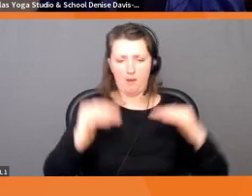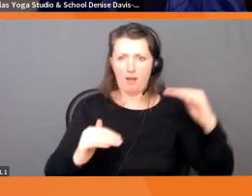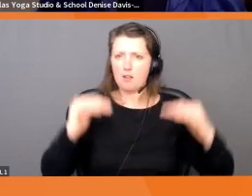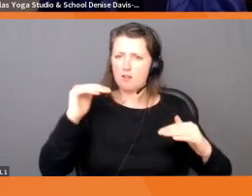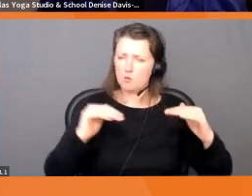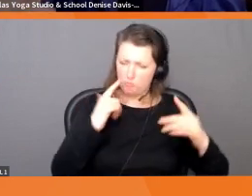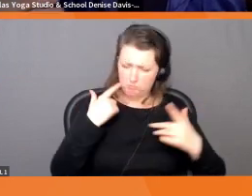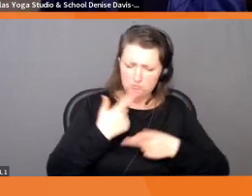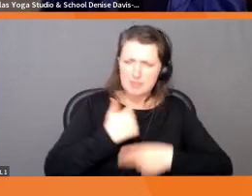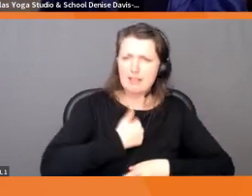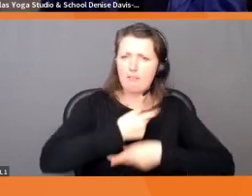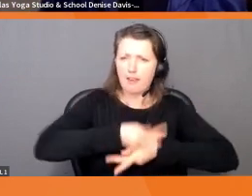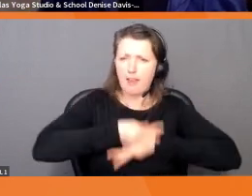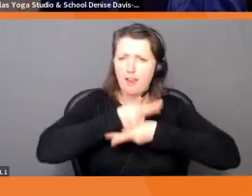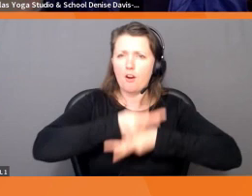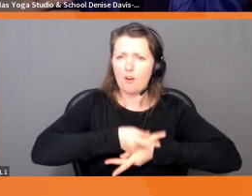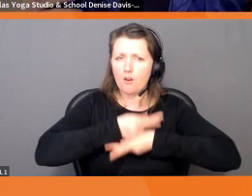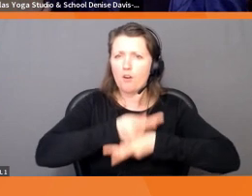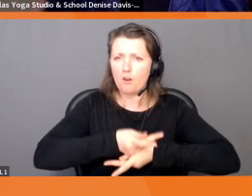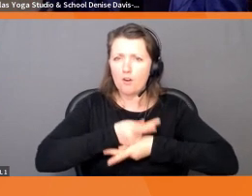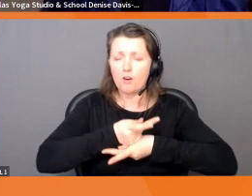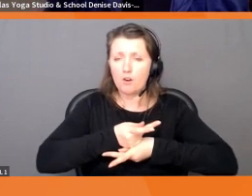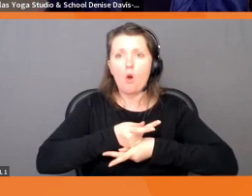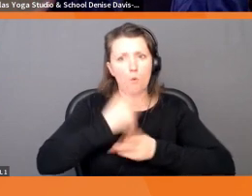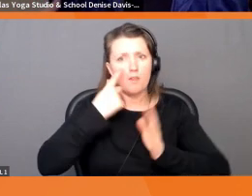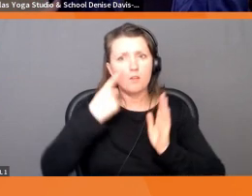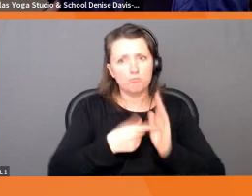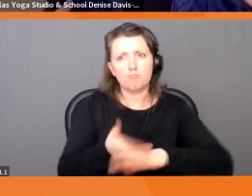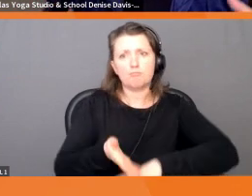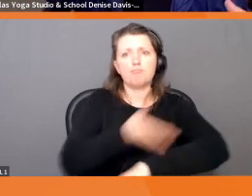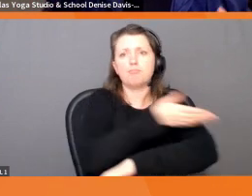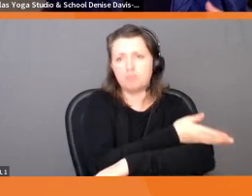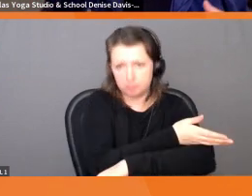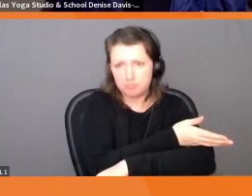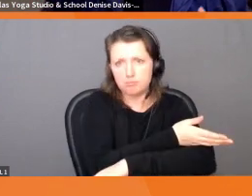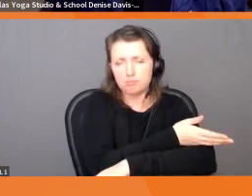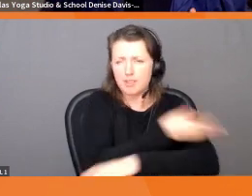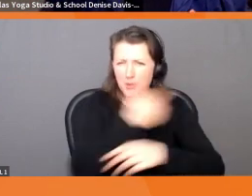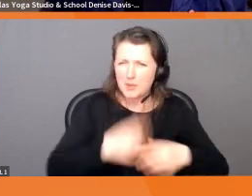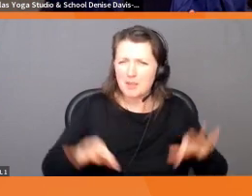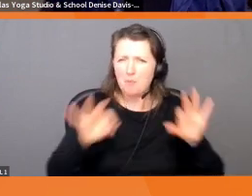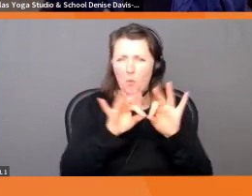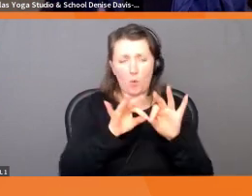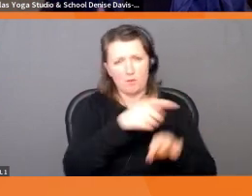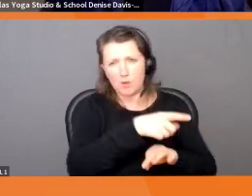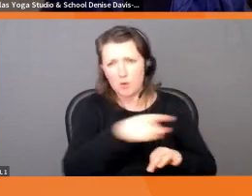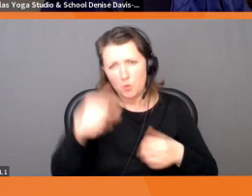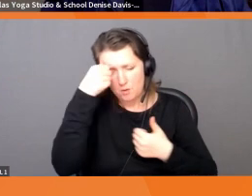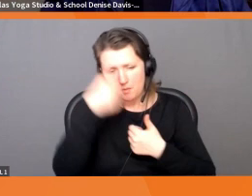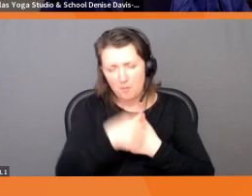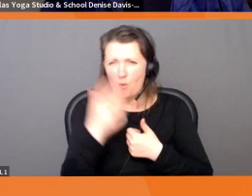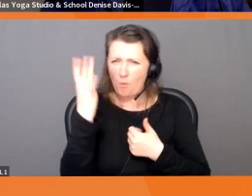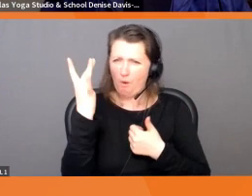other to keep doing that. We have these conversations so that we're reminded of why we keep coming together to find the balance in mind,